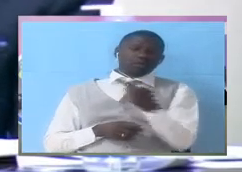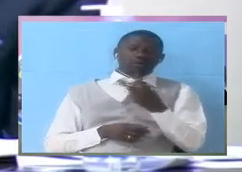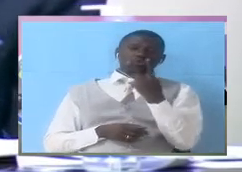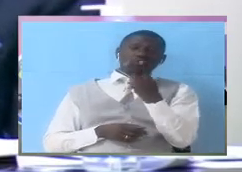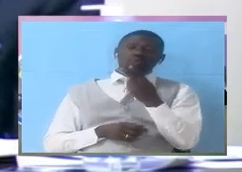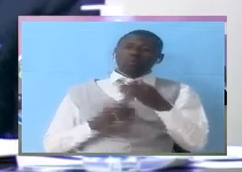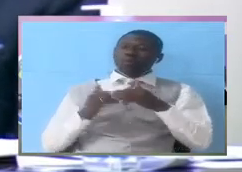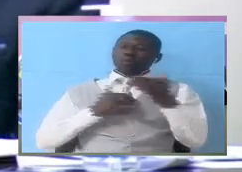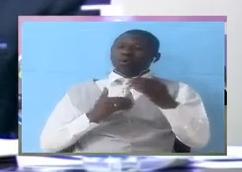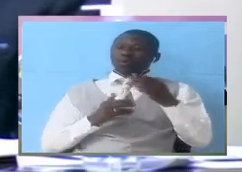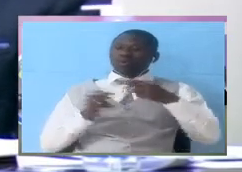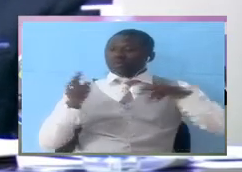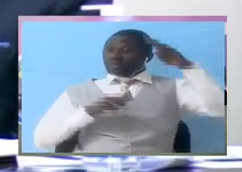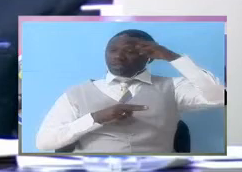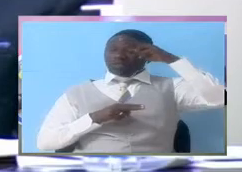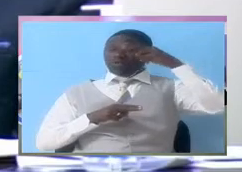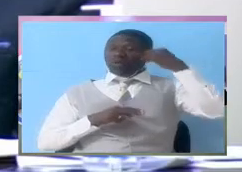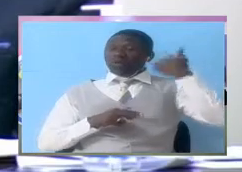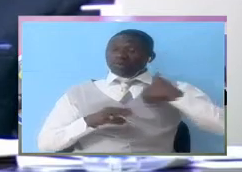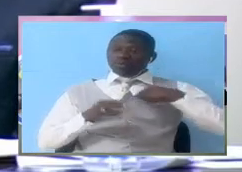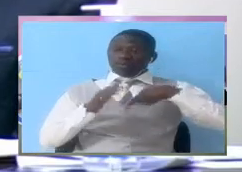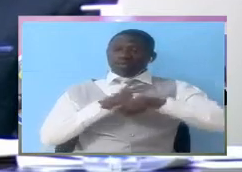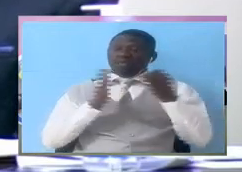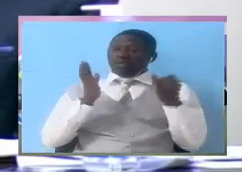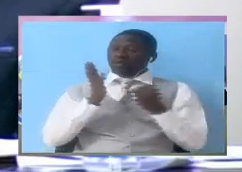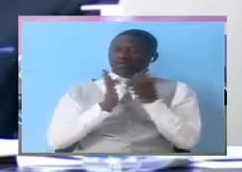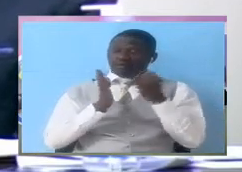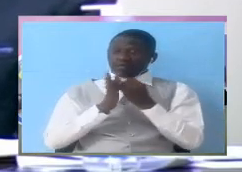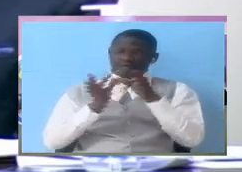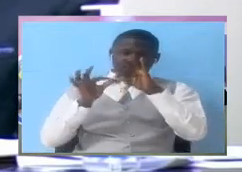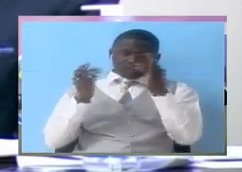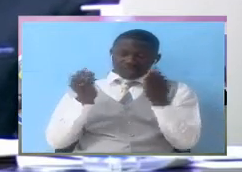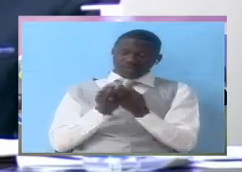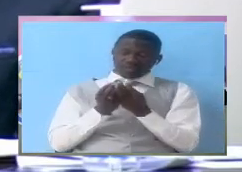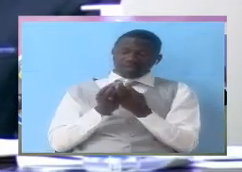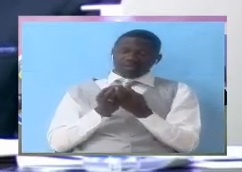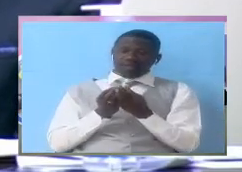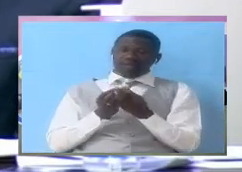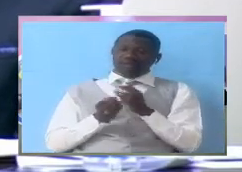people in the panel, in fact, is not reason